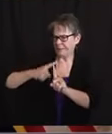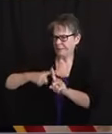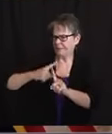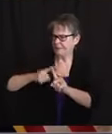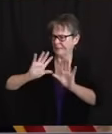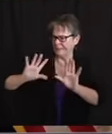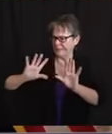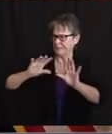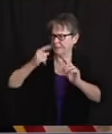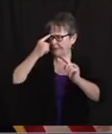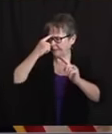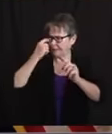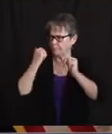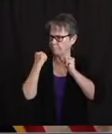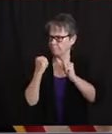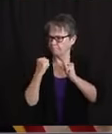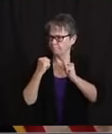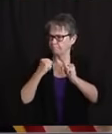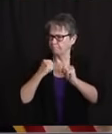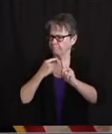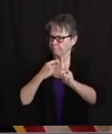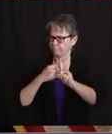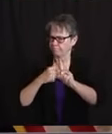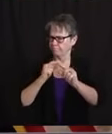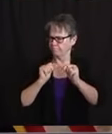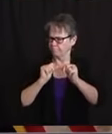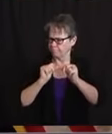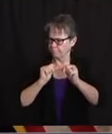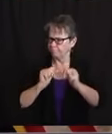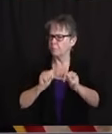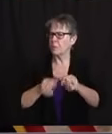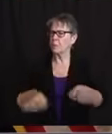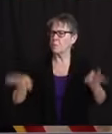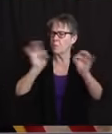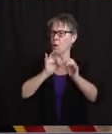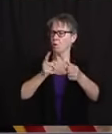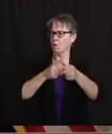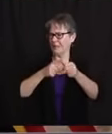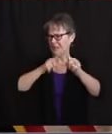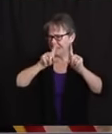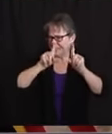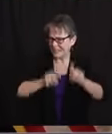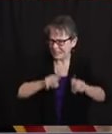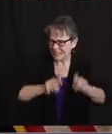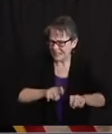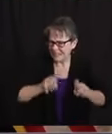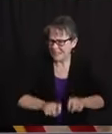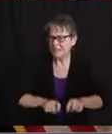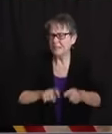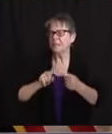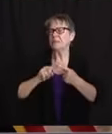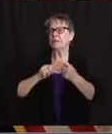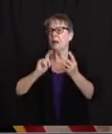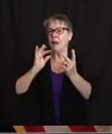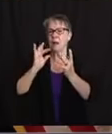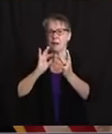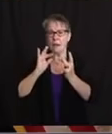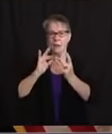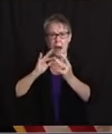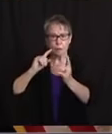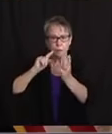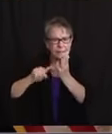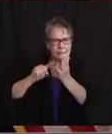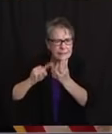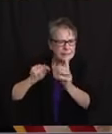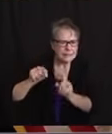testing infrastructure and contact tracing infrastructure and isolation capacity that we were far